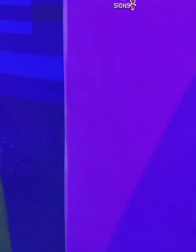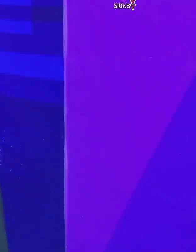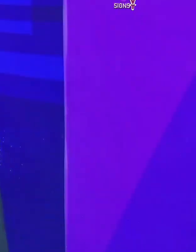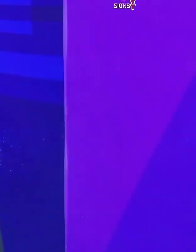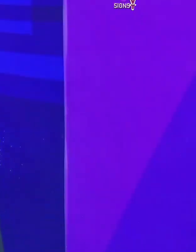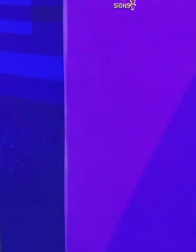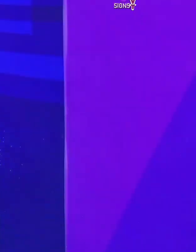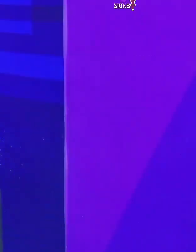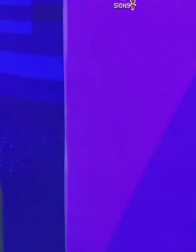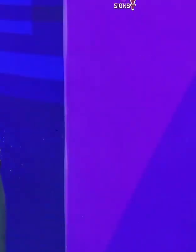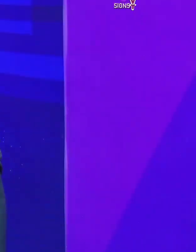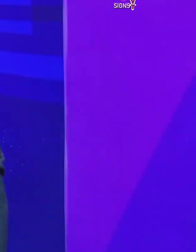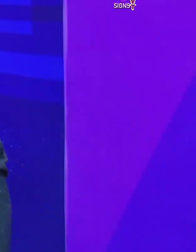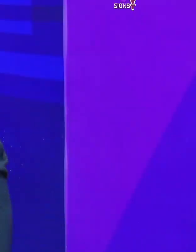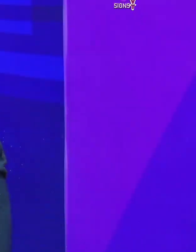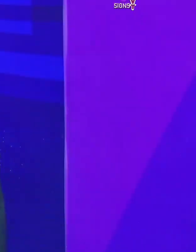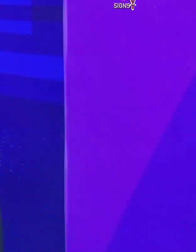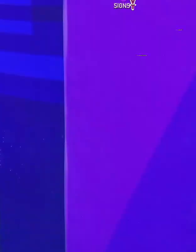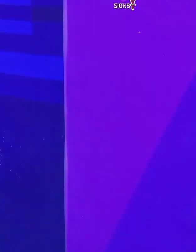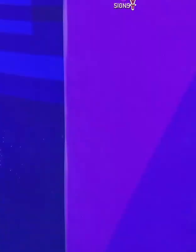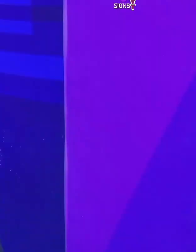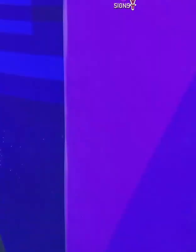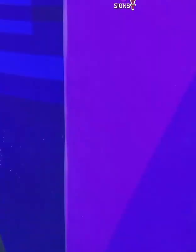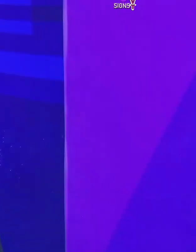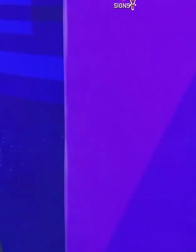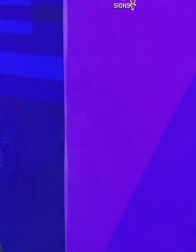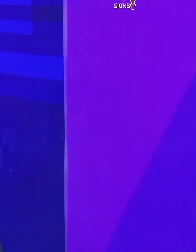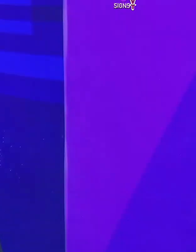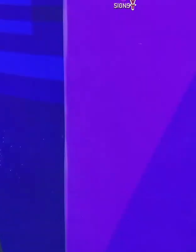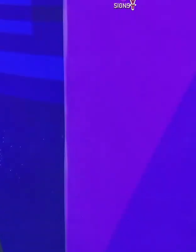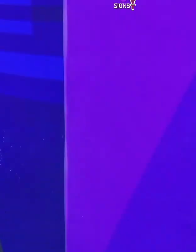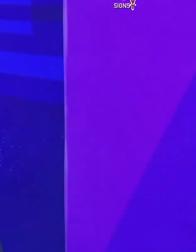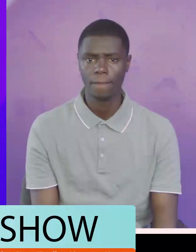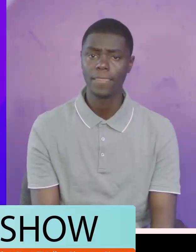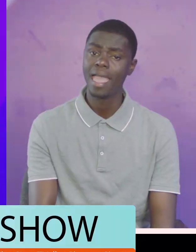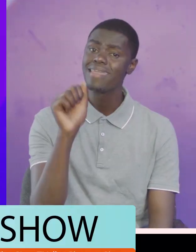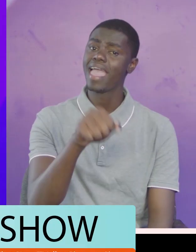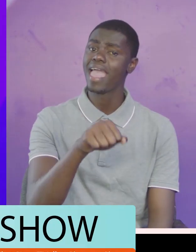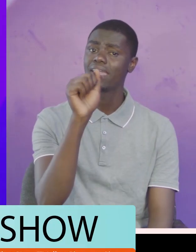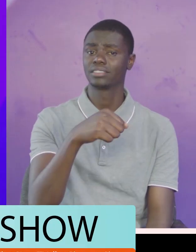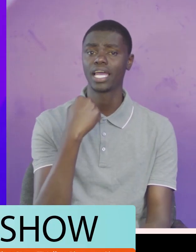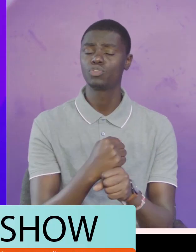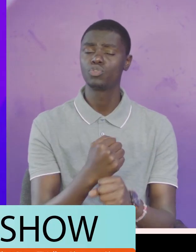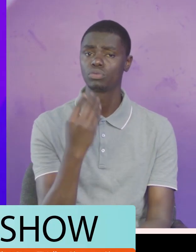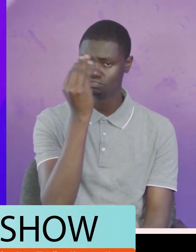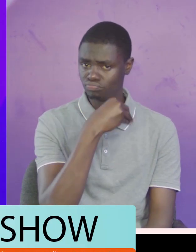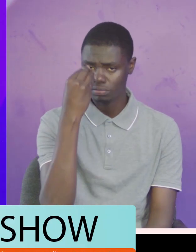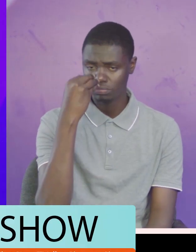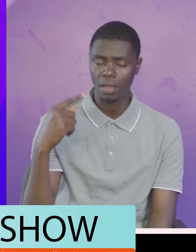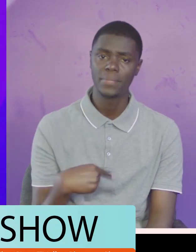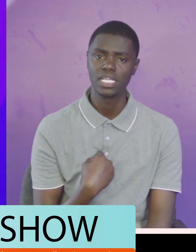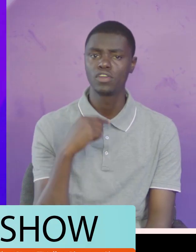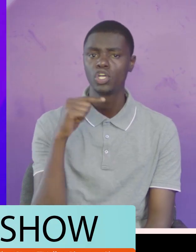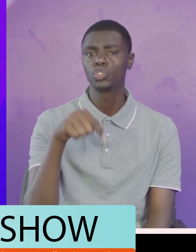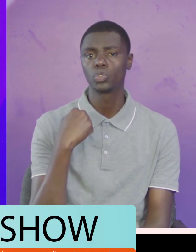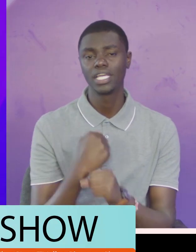I know she's very beautiful inside as well and out as well. So do you do makeup yourself? Yes, I do my makeup